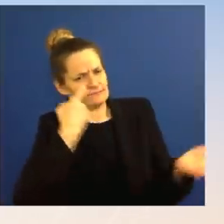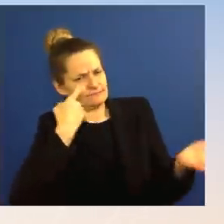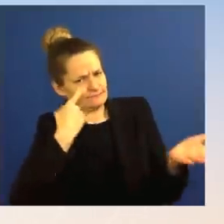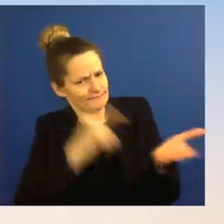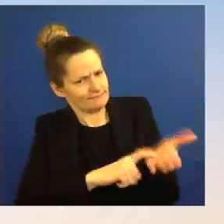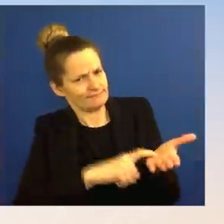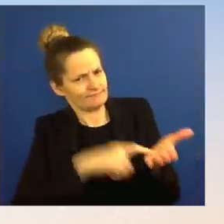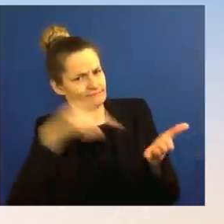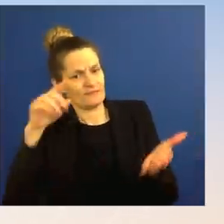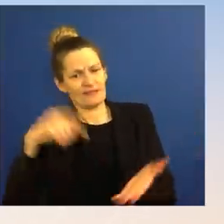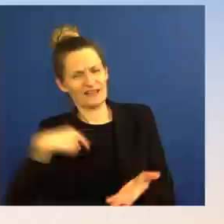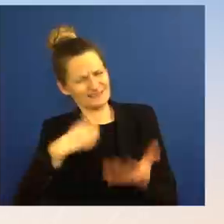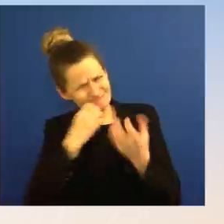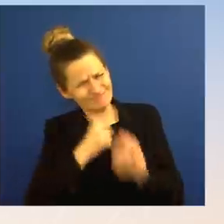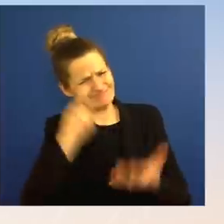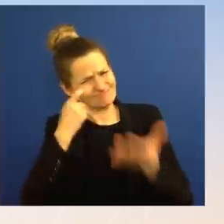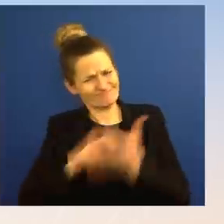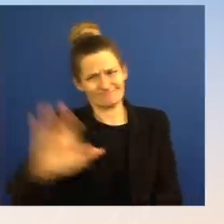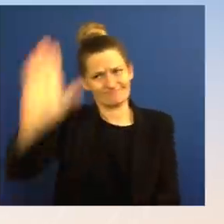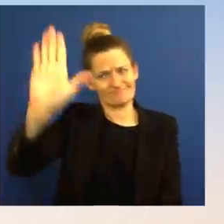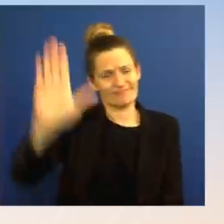course of the last few months. The to follow up on that.